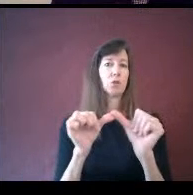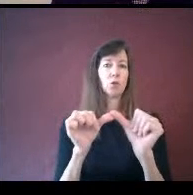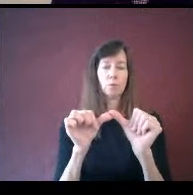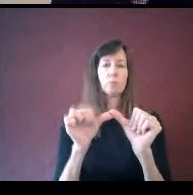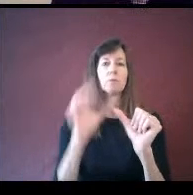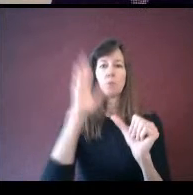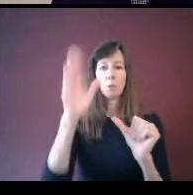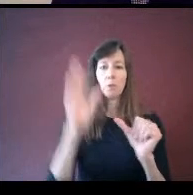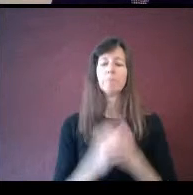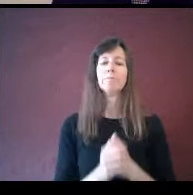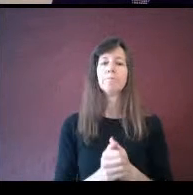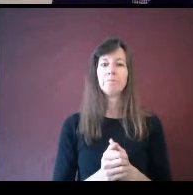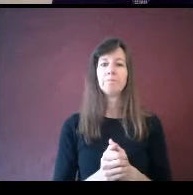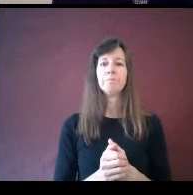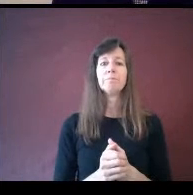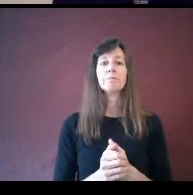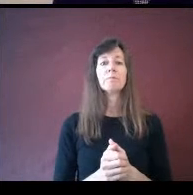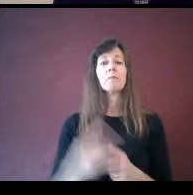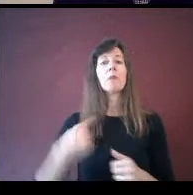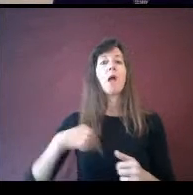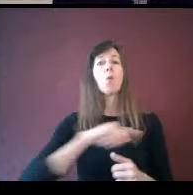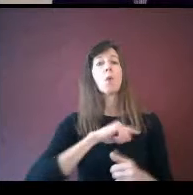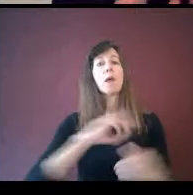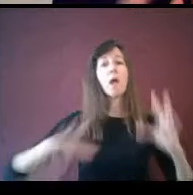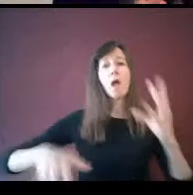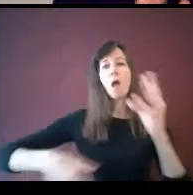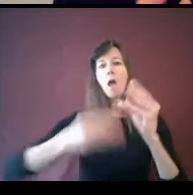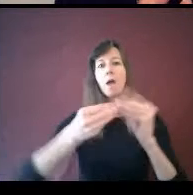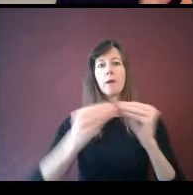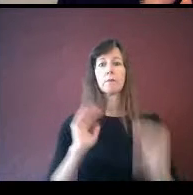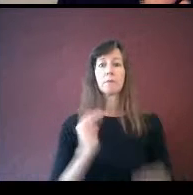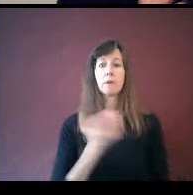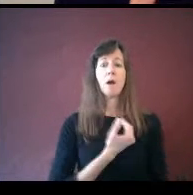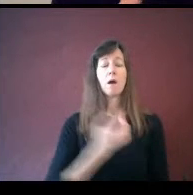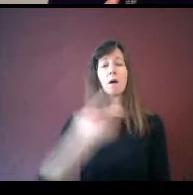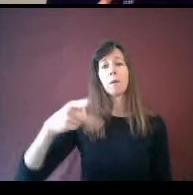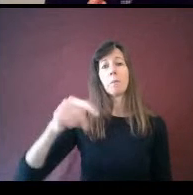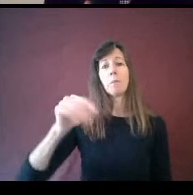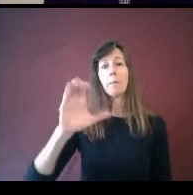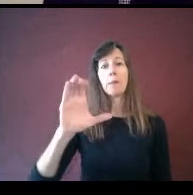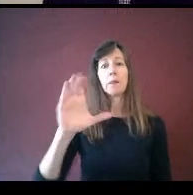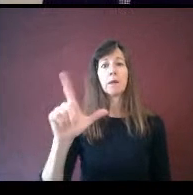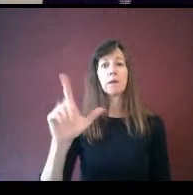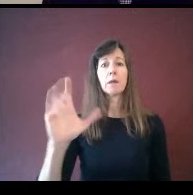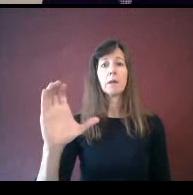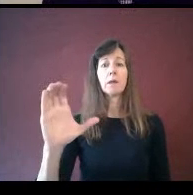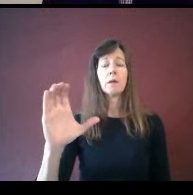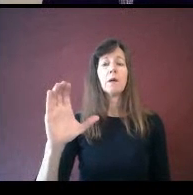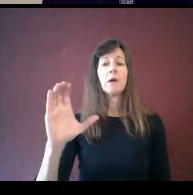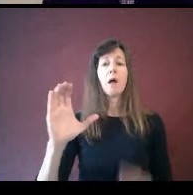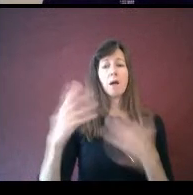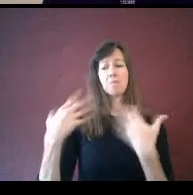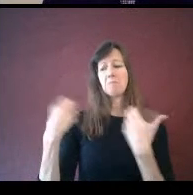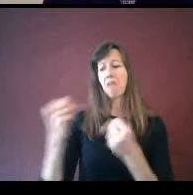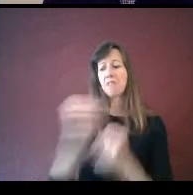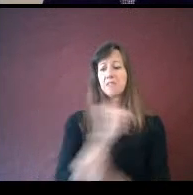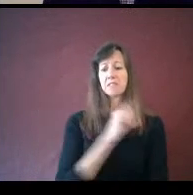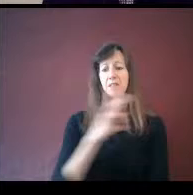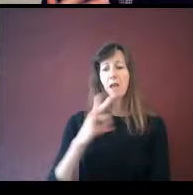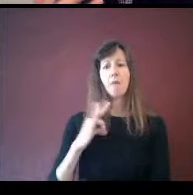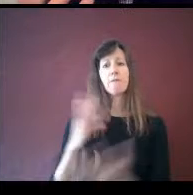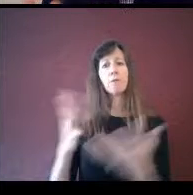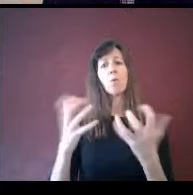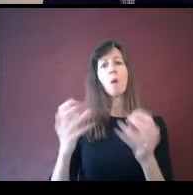to our public health staff to be ready, not just to deal with the COVID sort